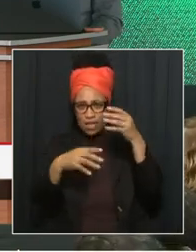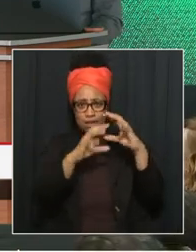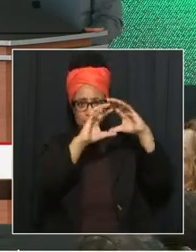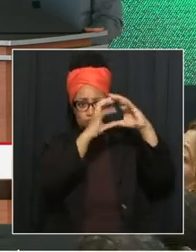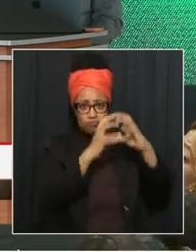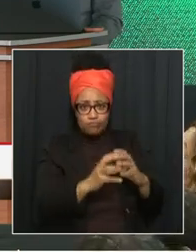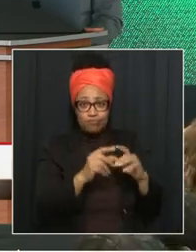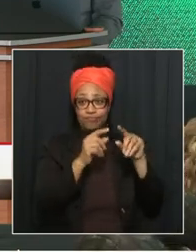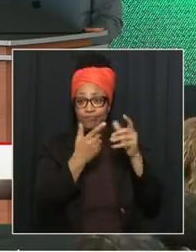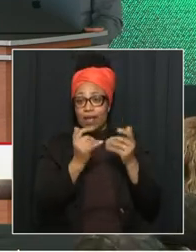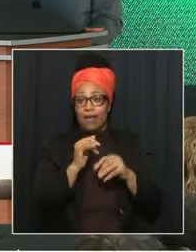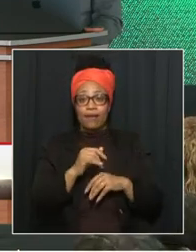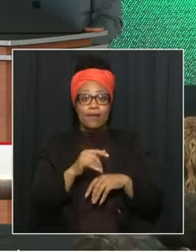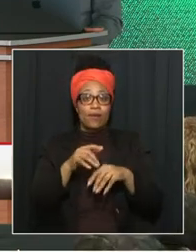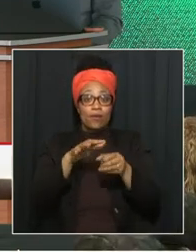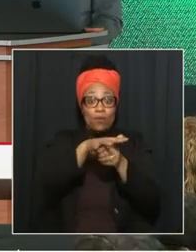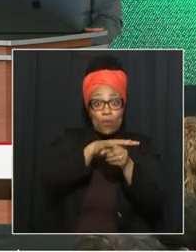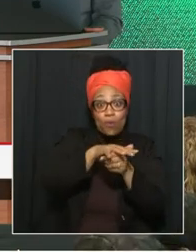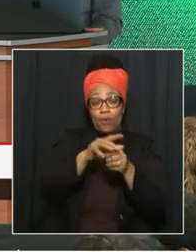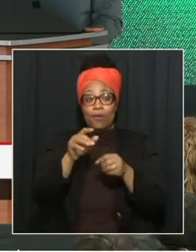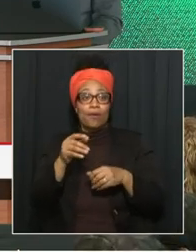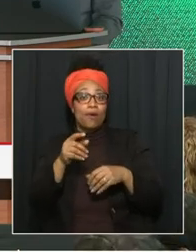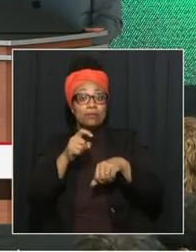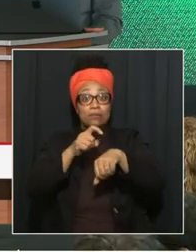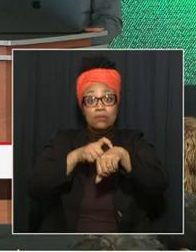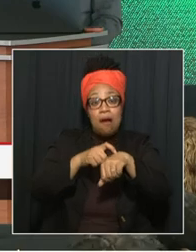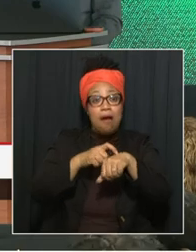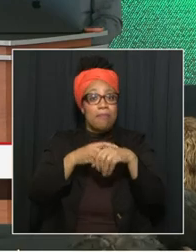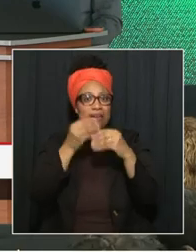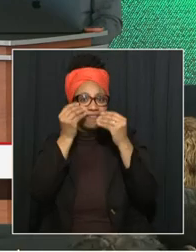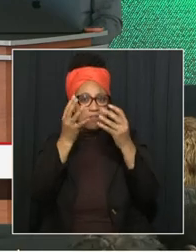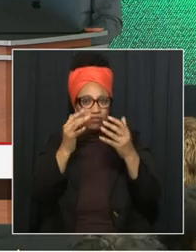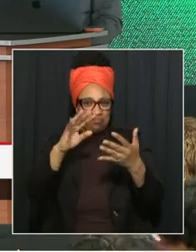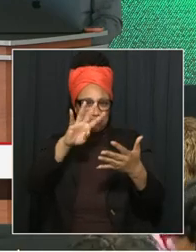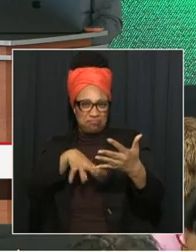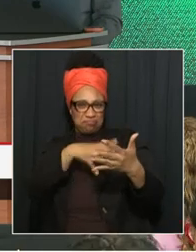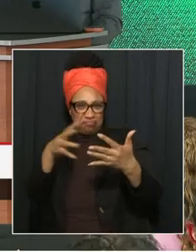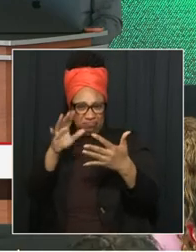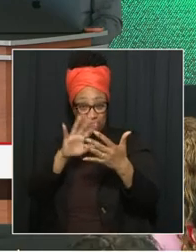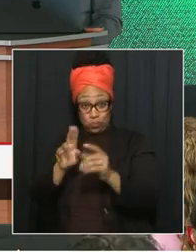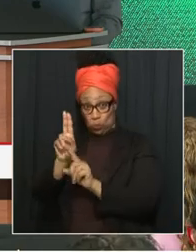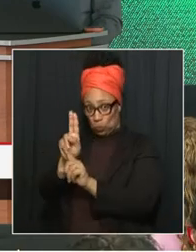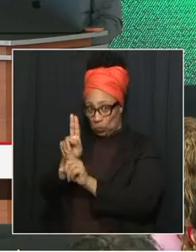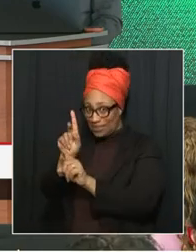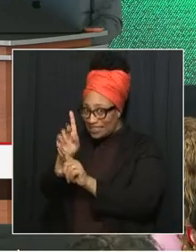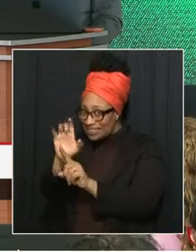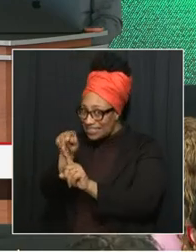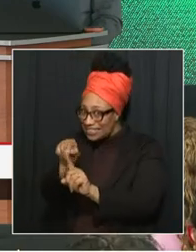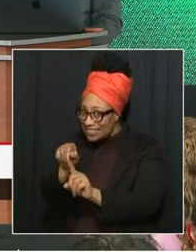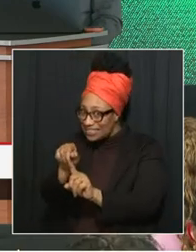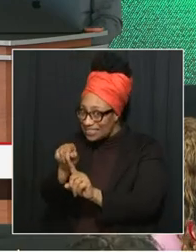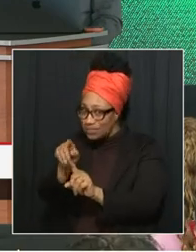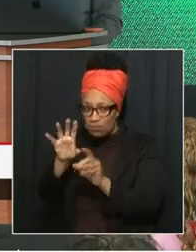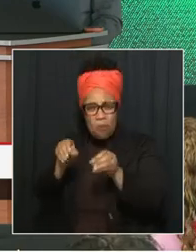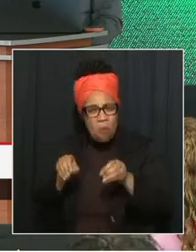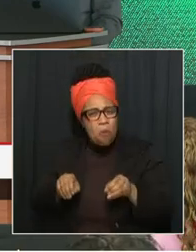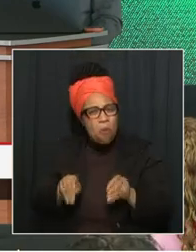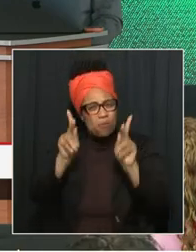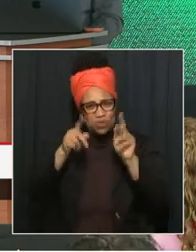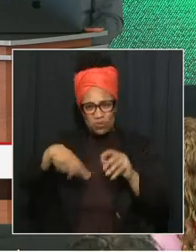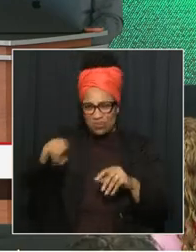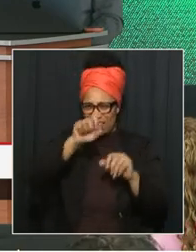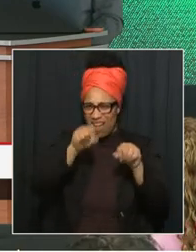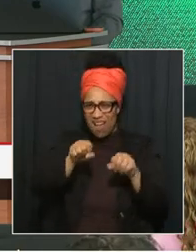located. For UDC, there's the ability to enroll in courses. I don't believe we have